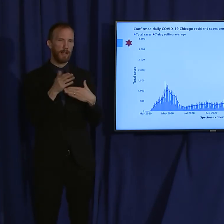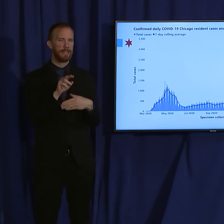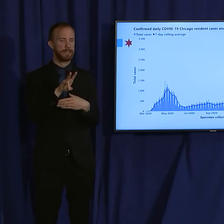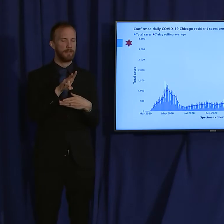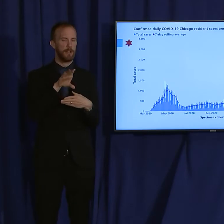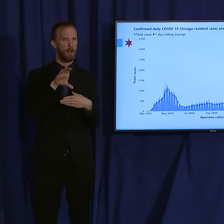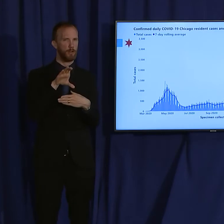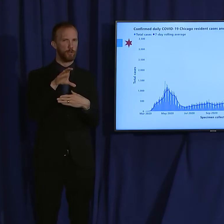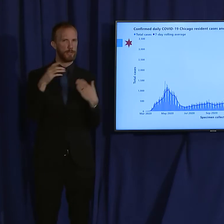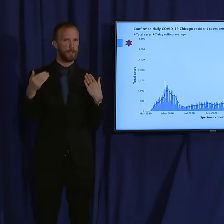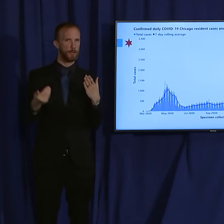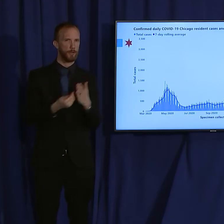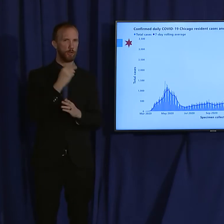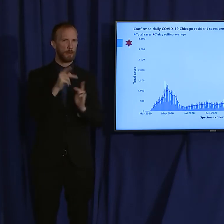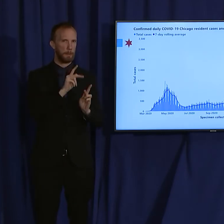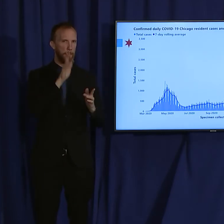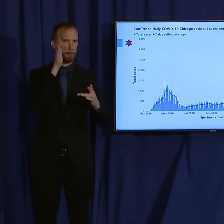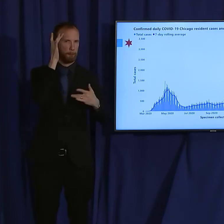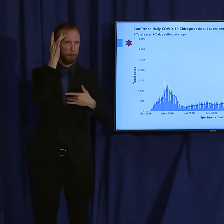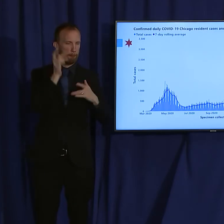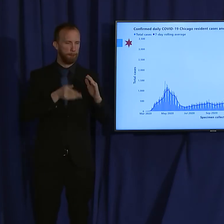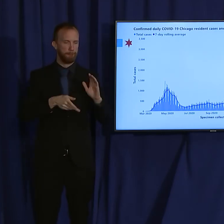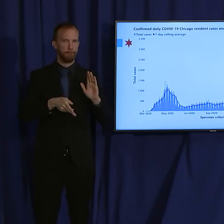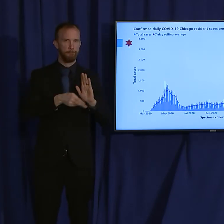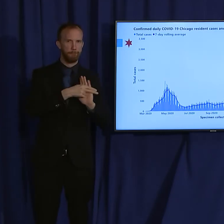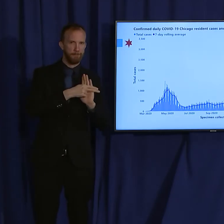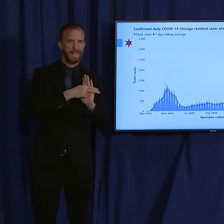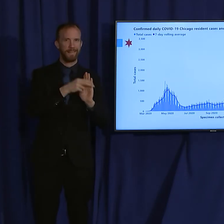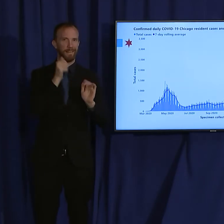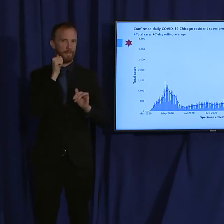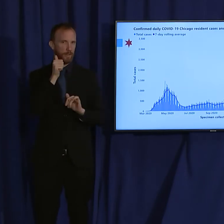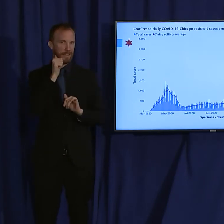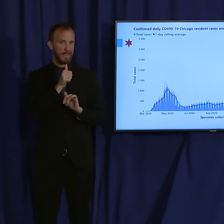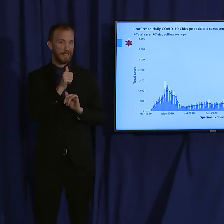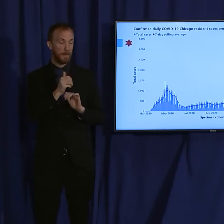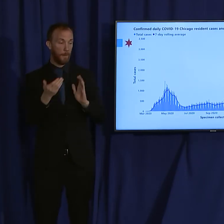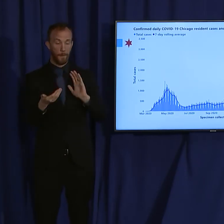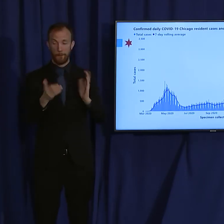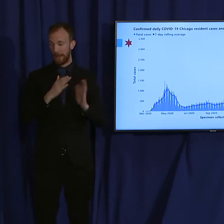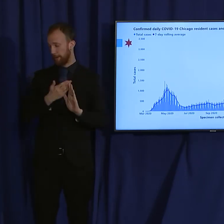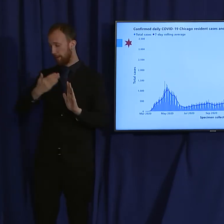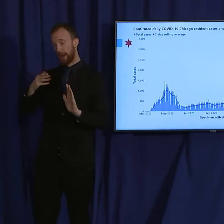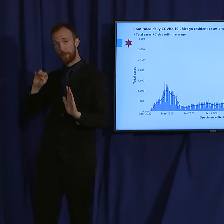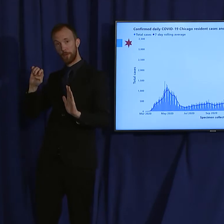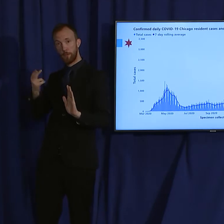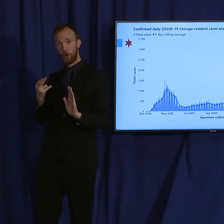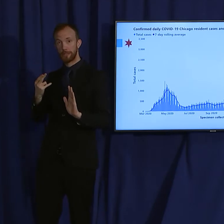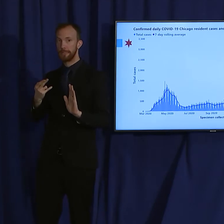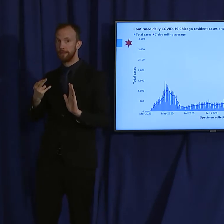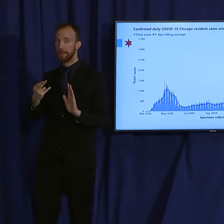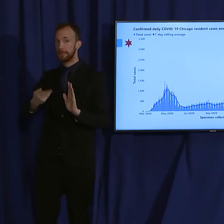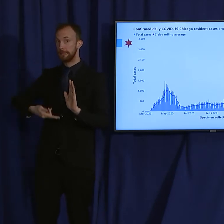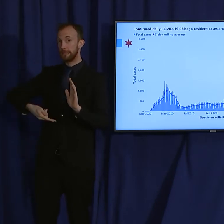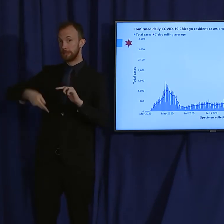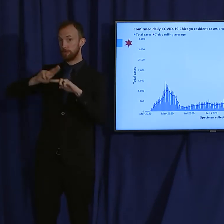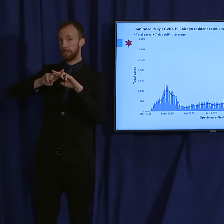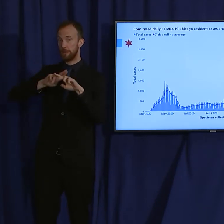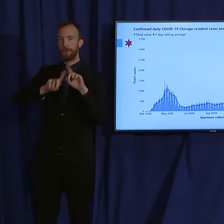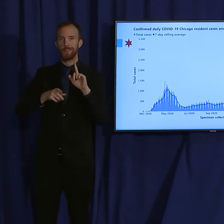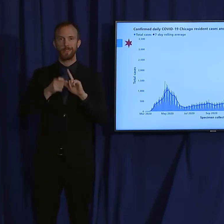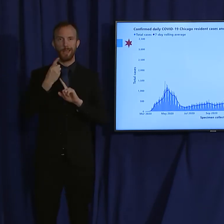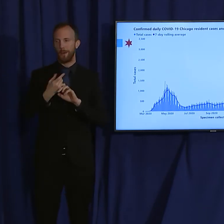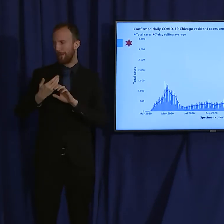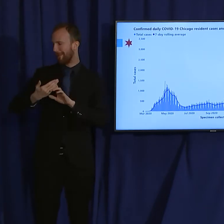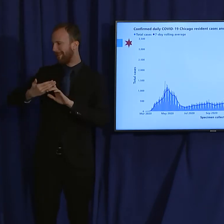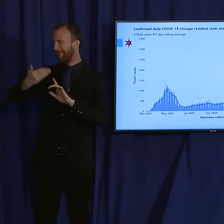per day is definitely up from where we just were in March, but it's much, much lower than the about 2,500 new